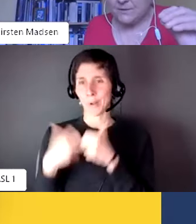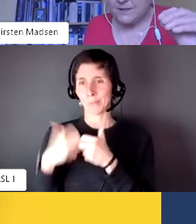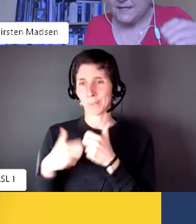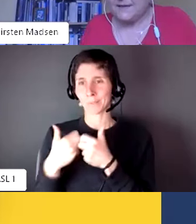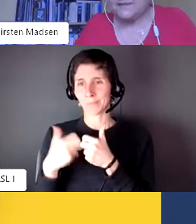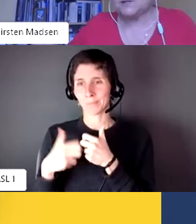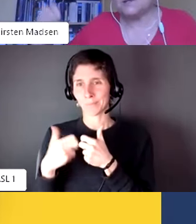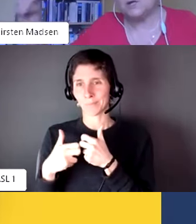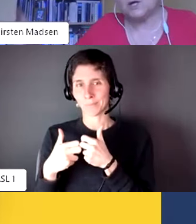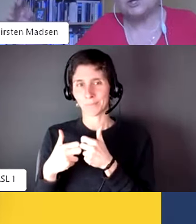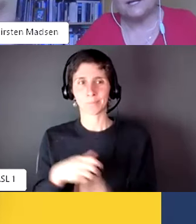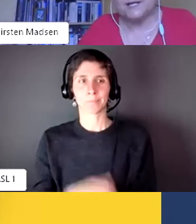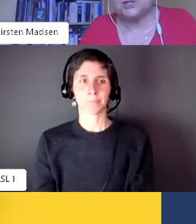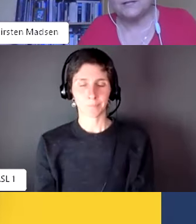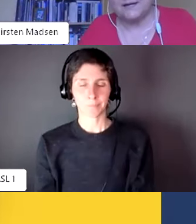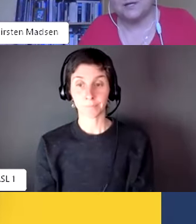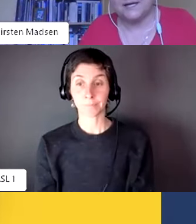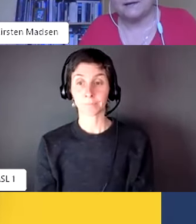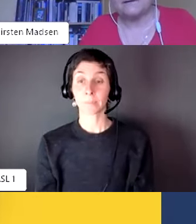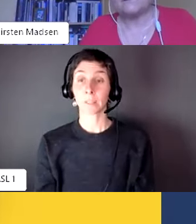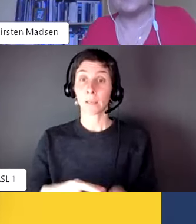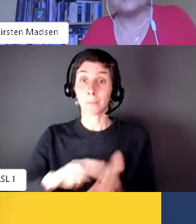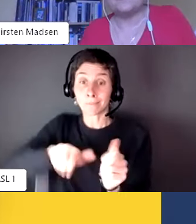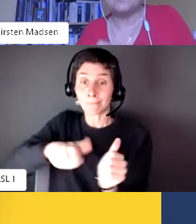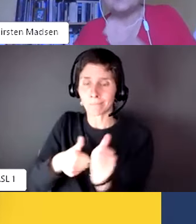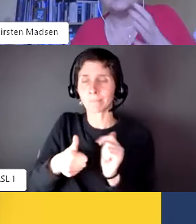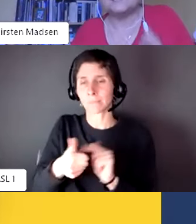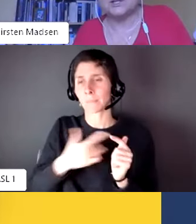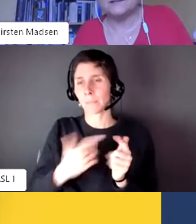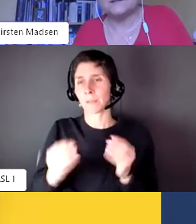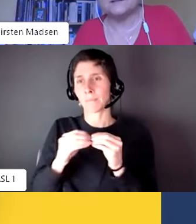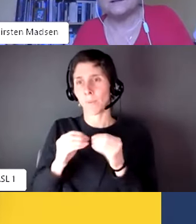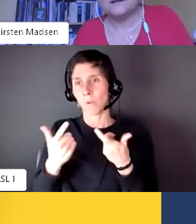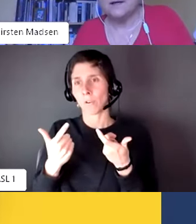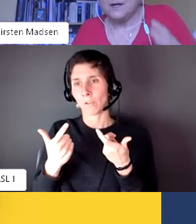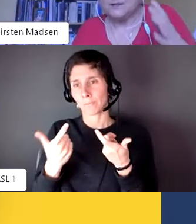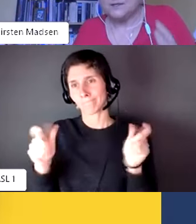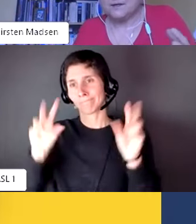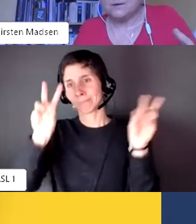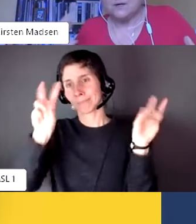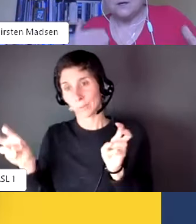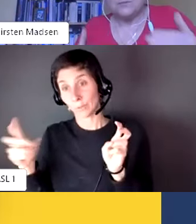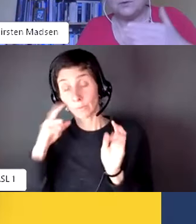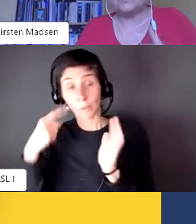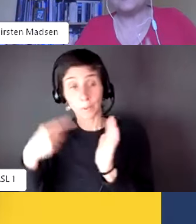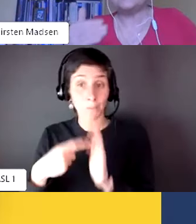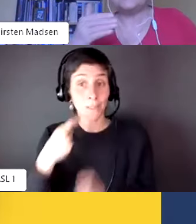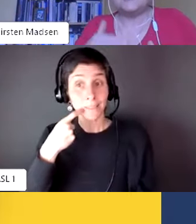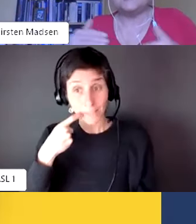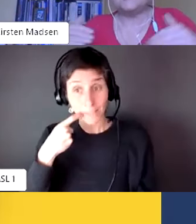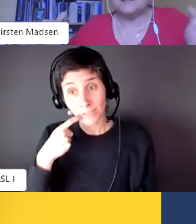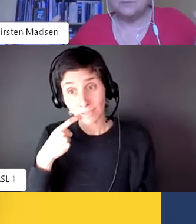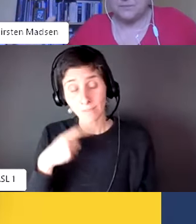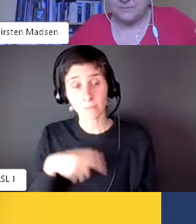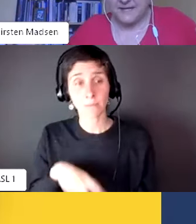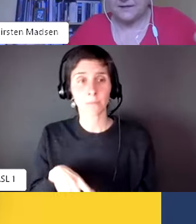So there's larger issues at play. For example, addictions. So people really need